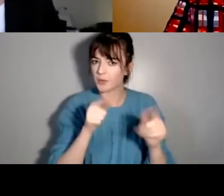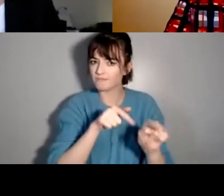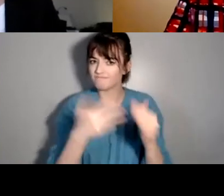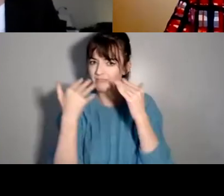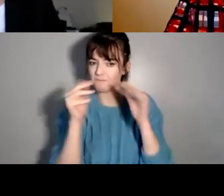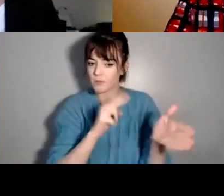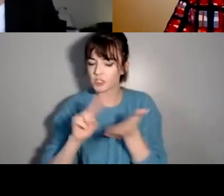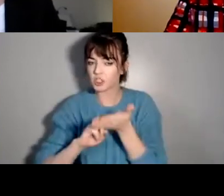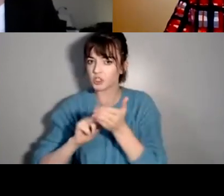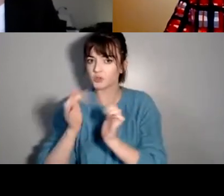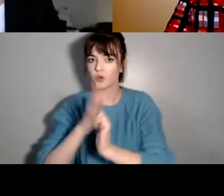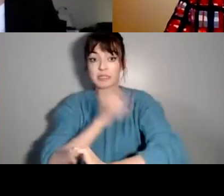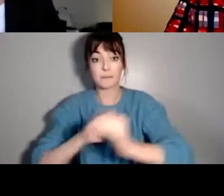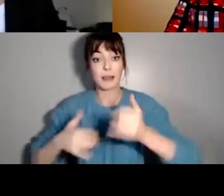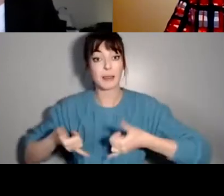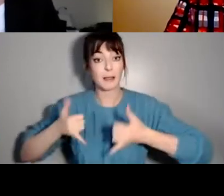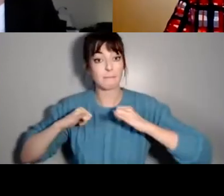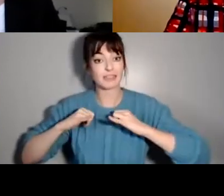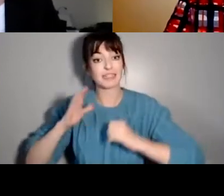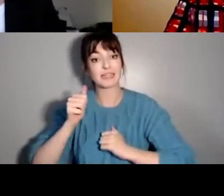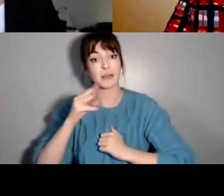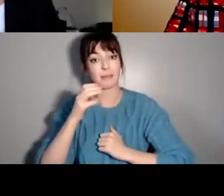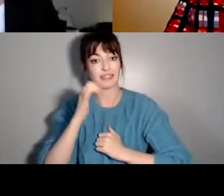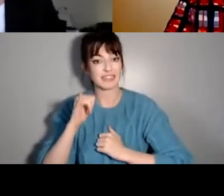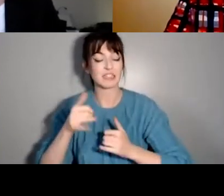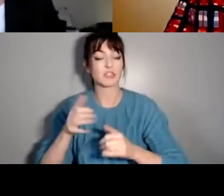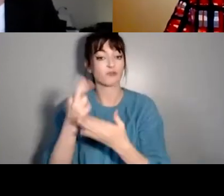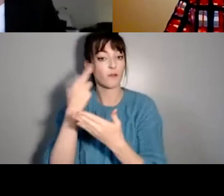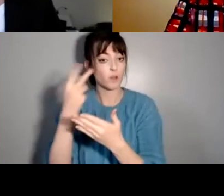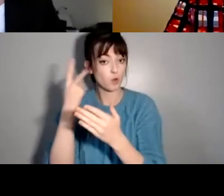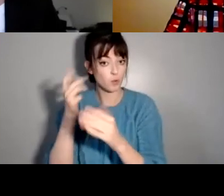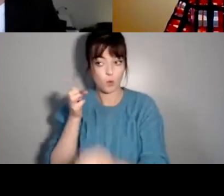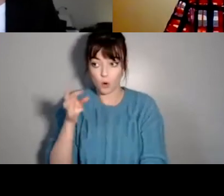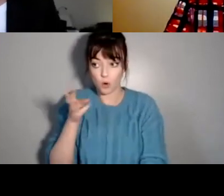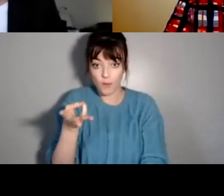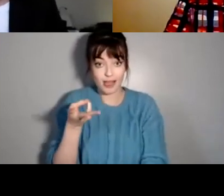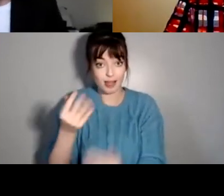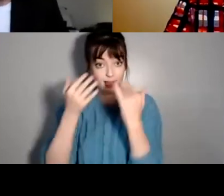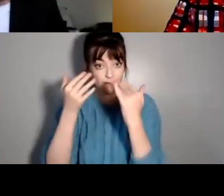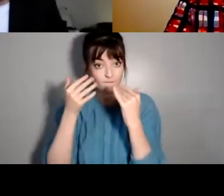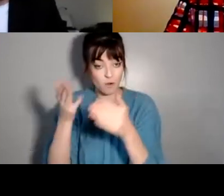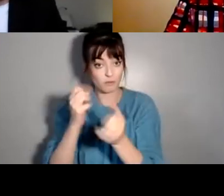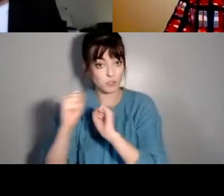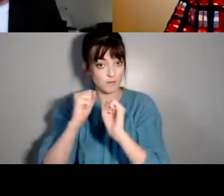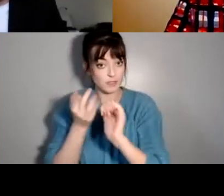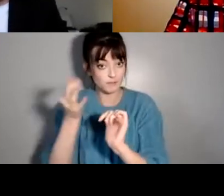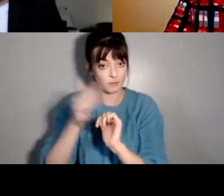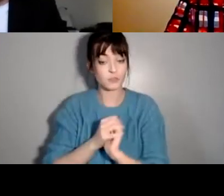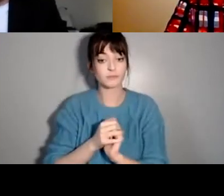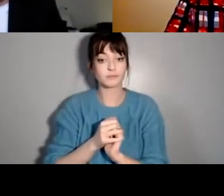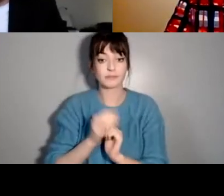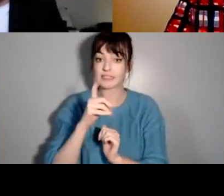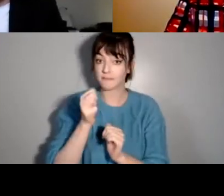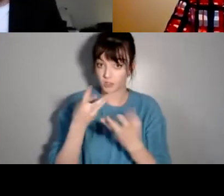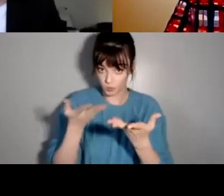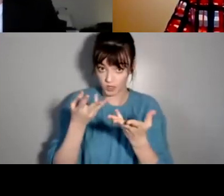will inform the action plan for disability services? David, do you want to take that first? Yeah, sure. I could also